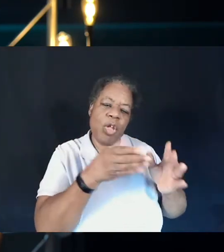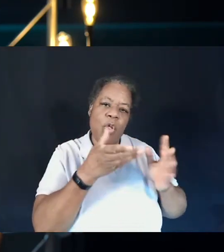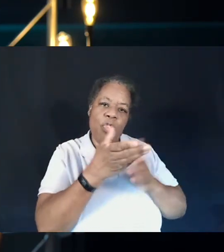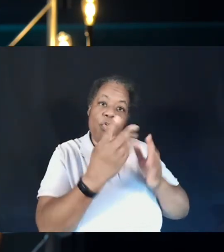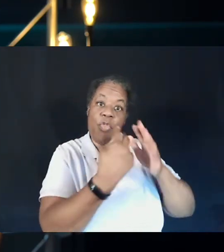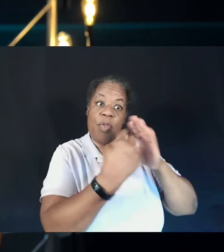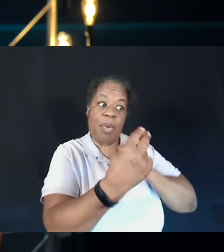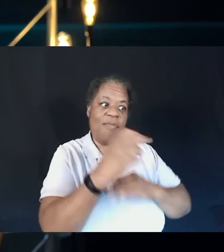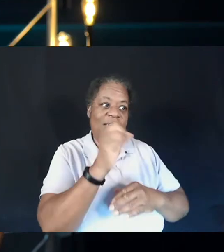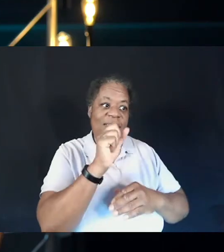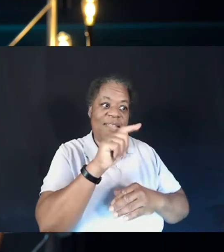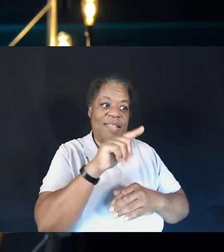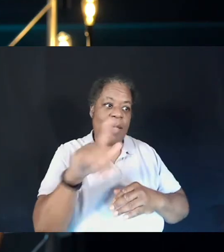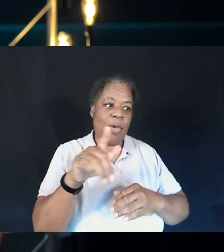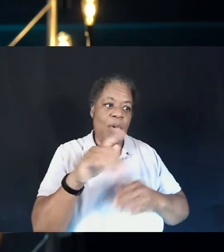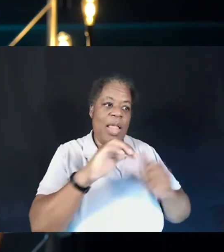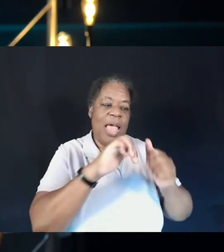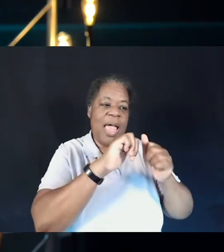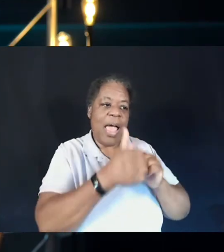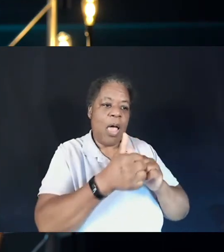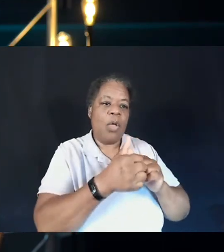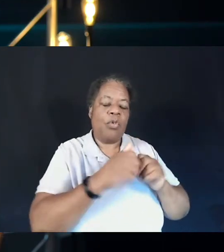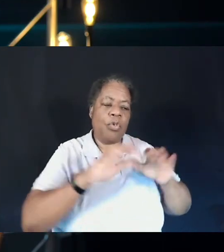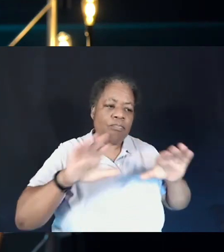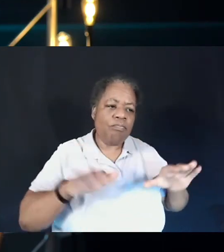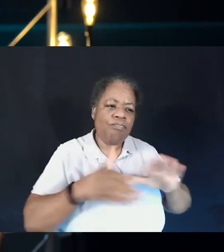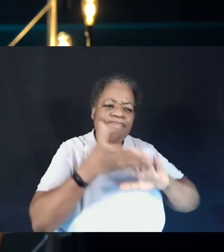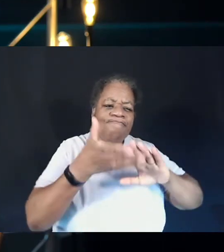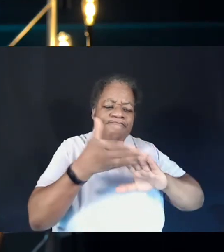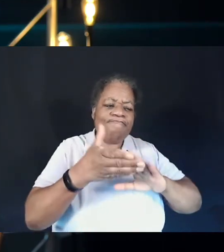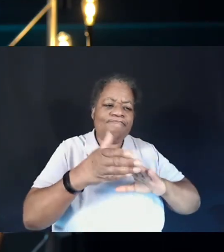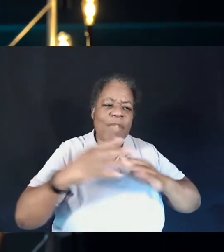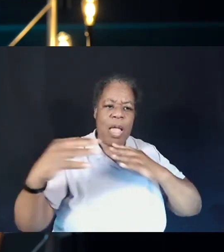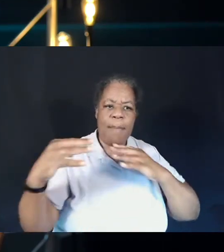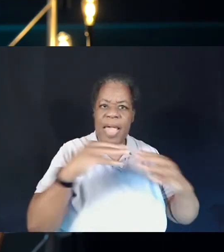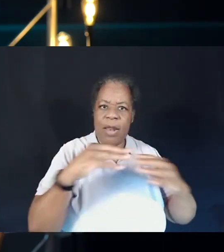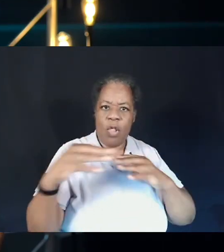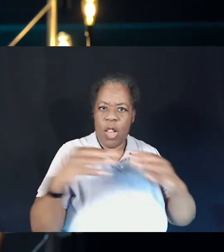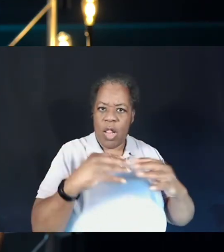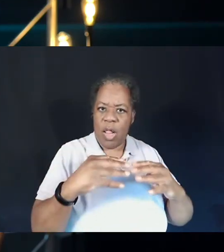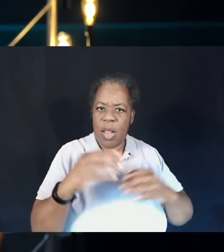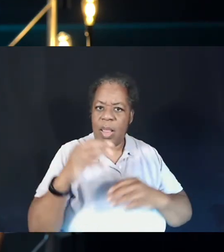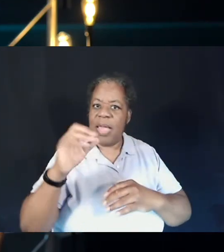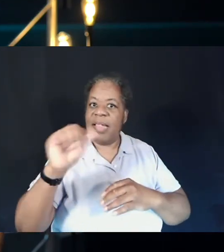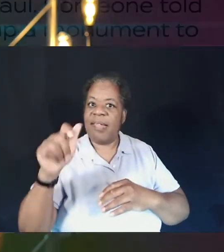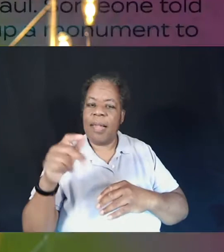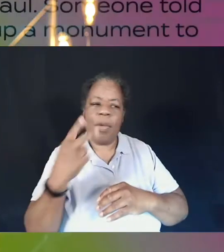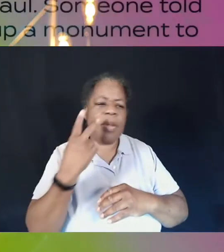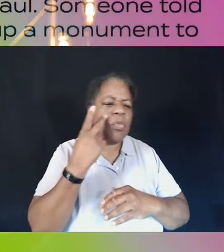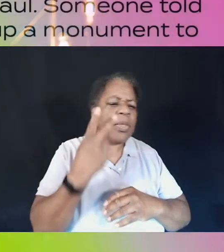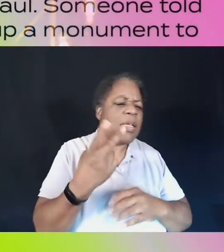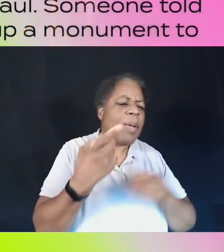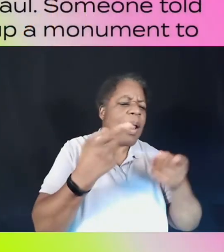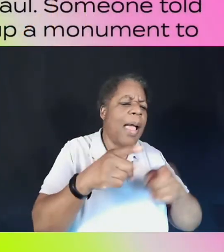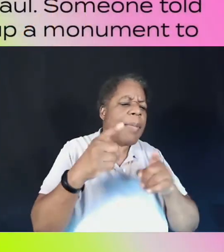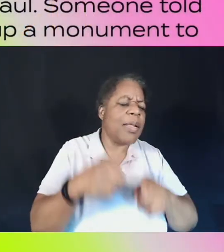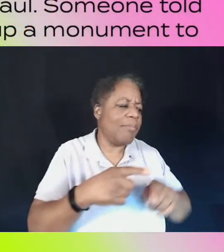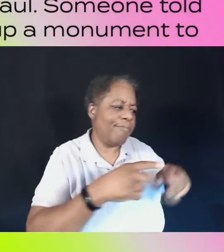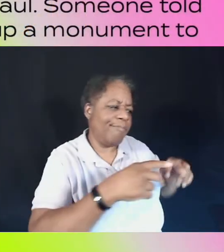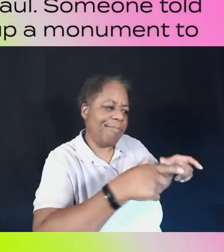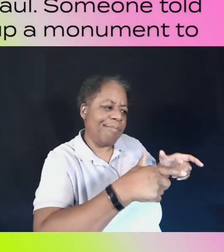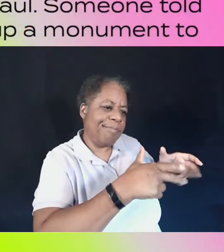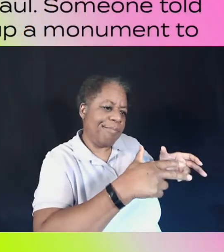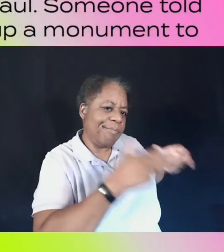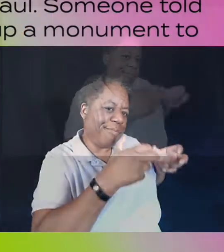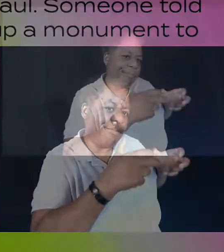an upcoming battle. And this is what happens when Samuel went to see what happened. It says, "Early the next morning, Samuel went to